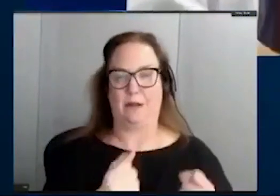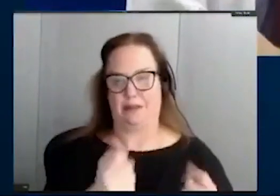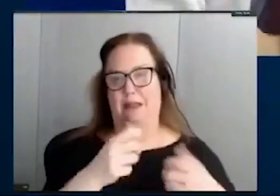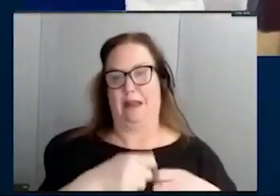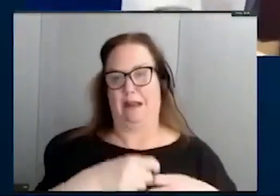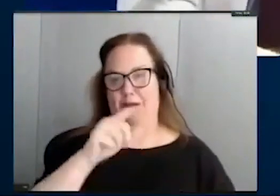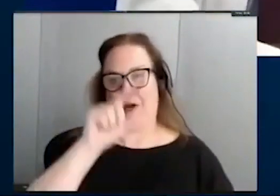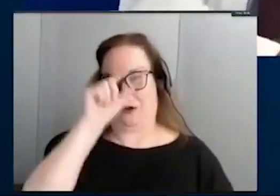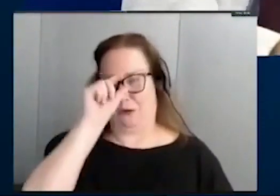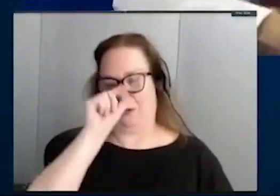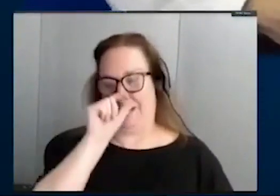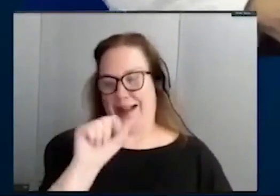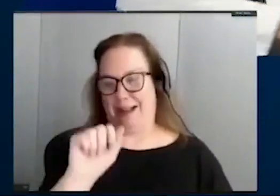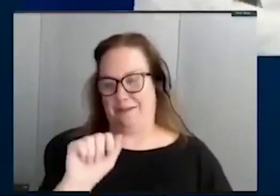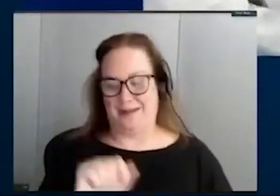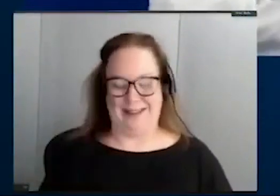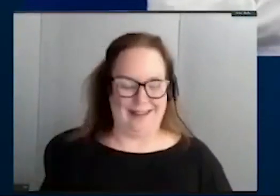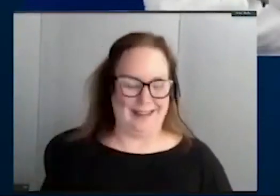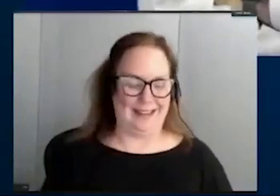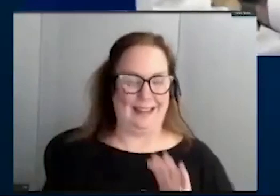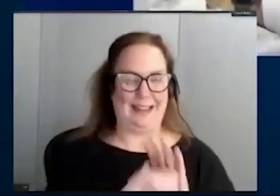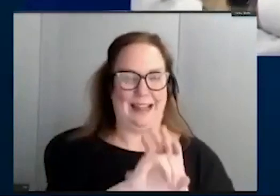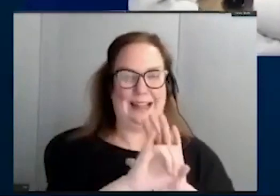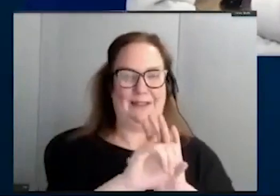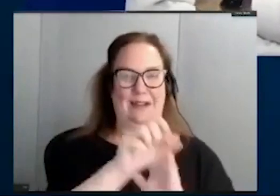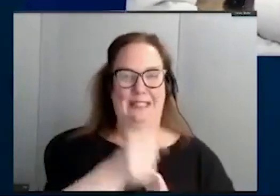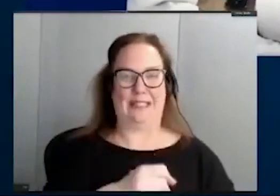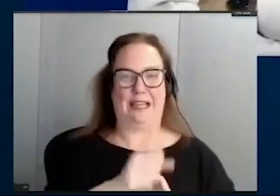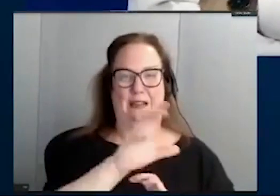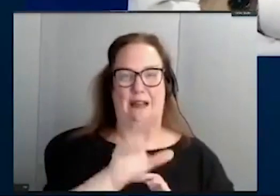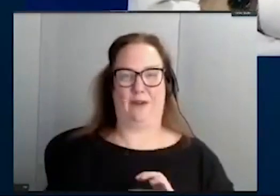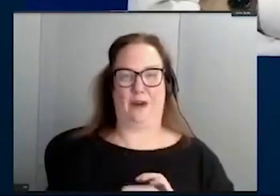alphabets. First identified in South Africa, I think it was